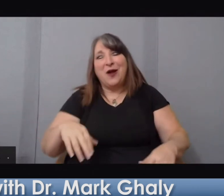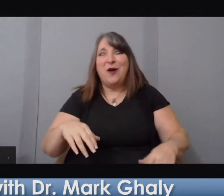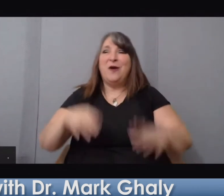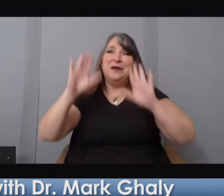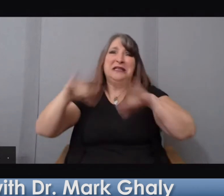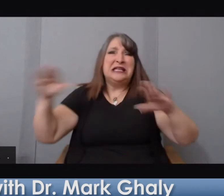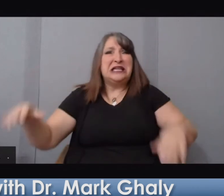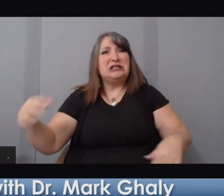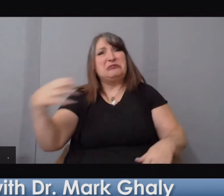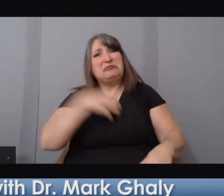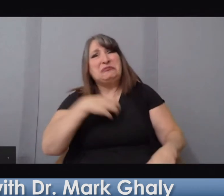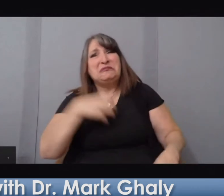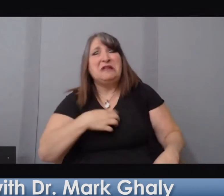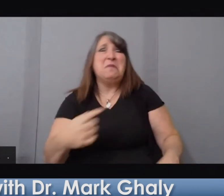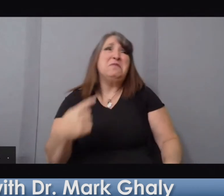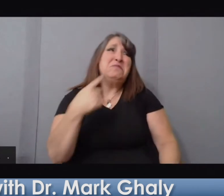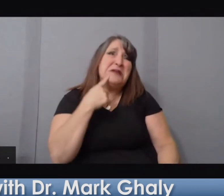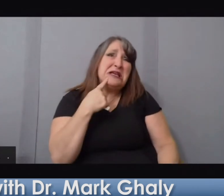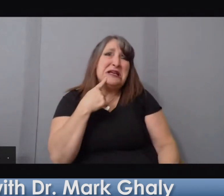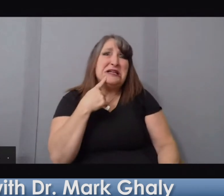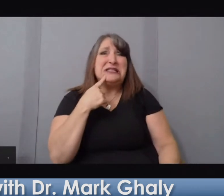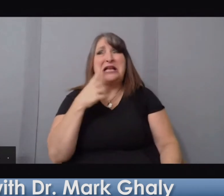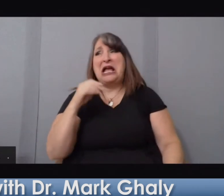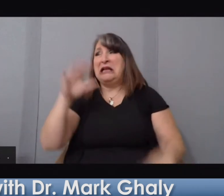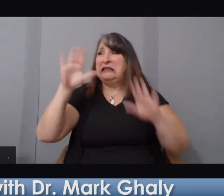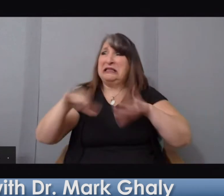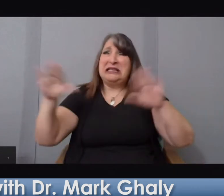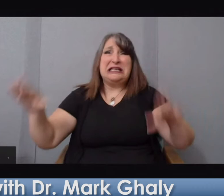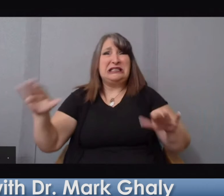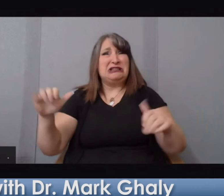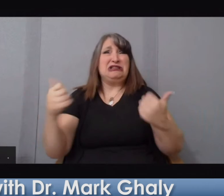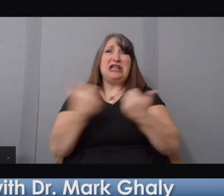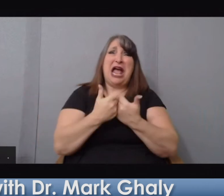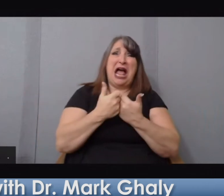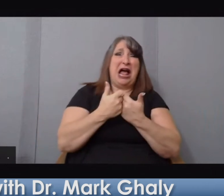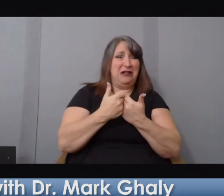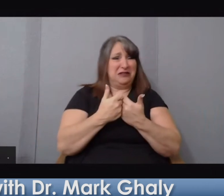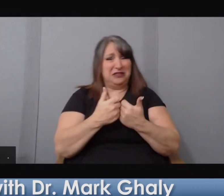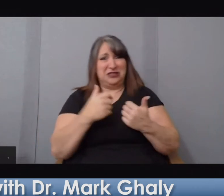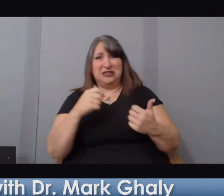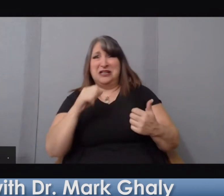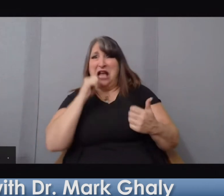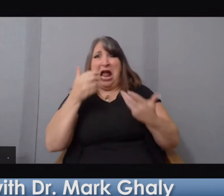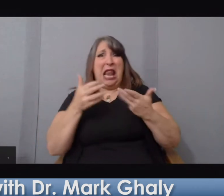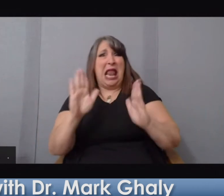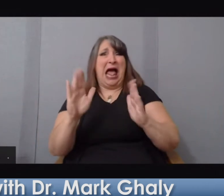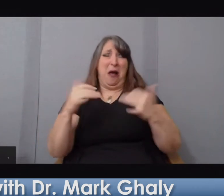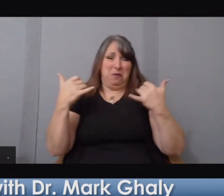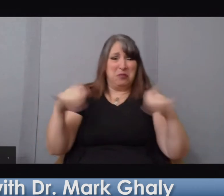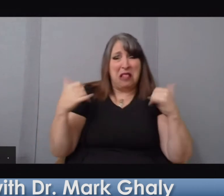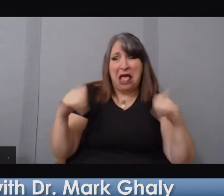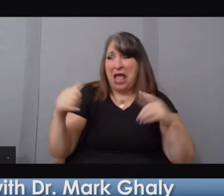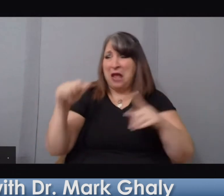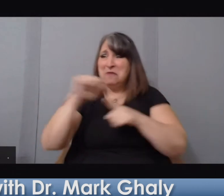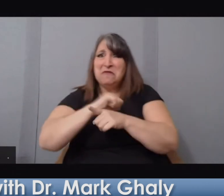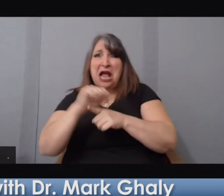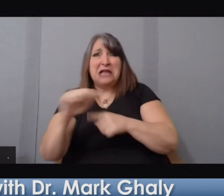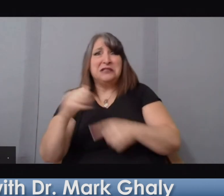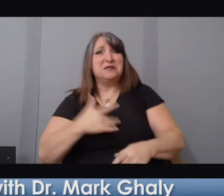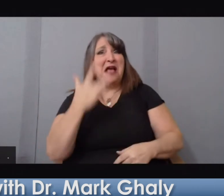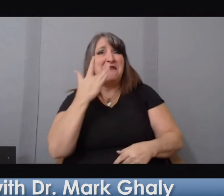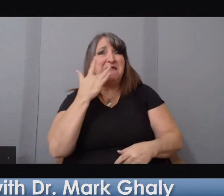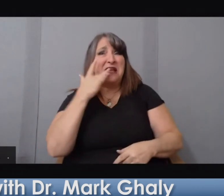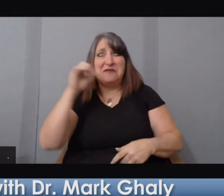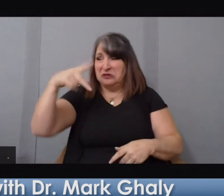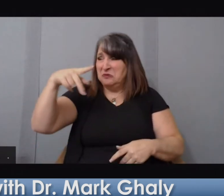kids are having challenges, not playing and practicing their favorite sports. But this isn't the